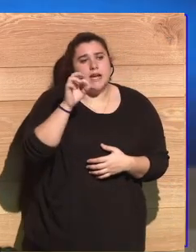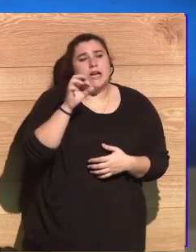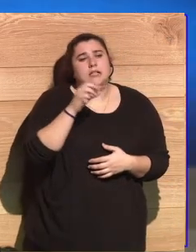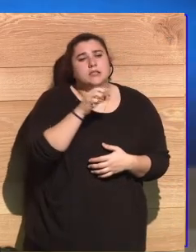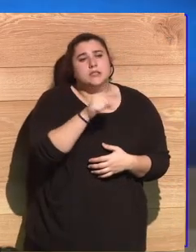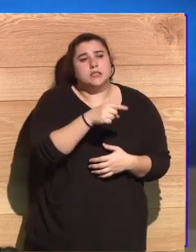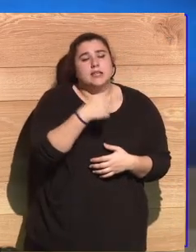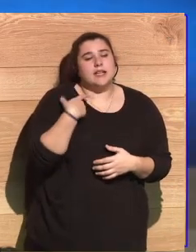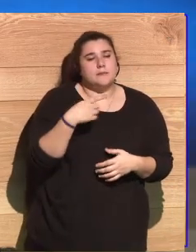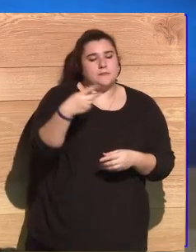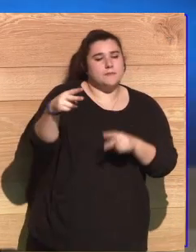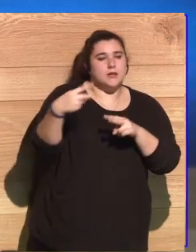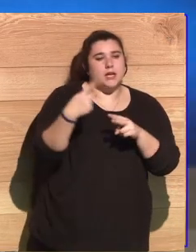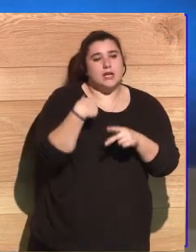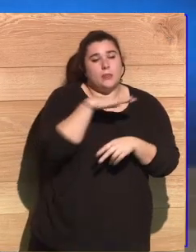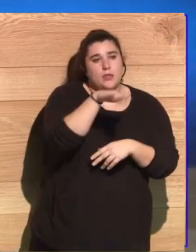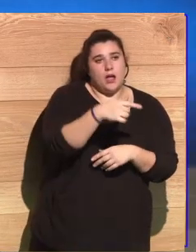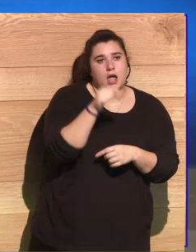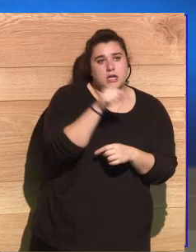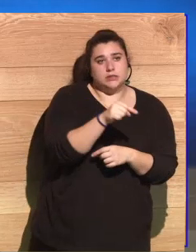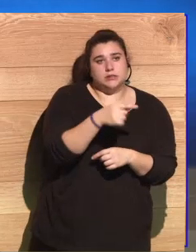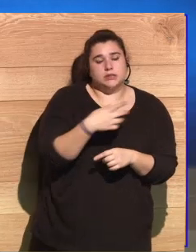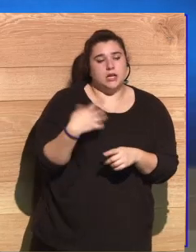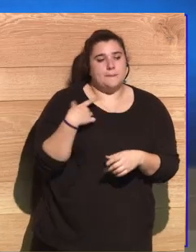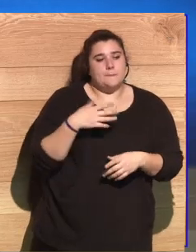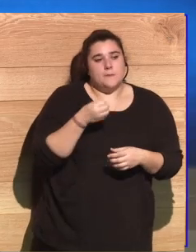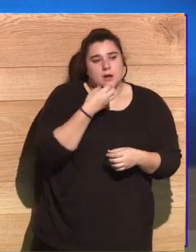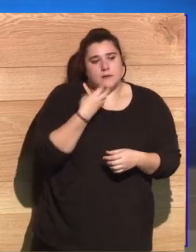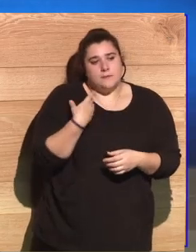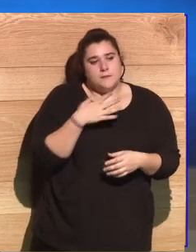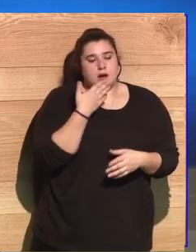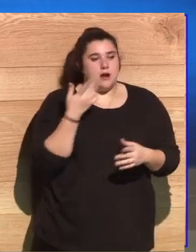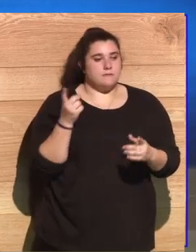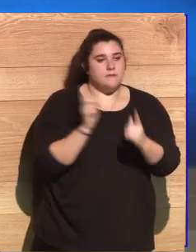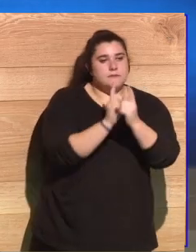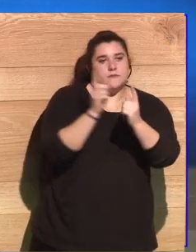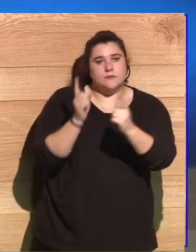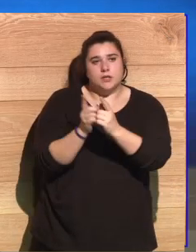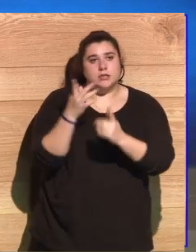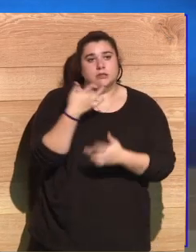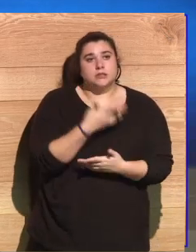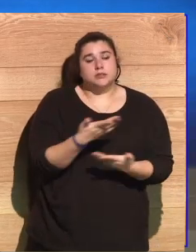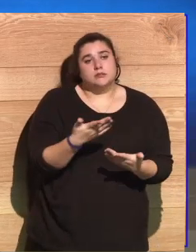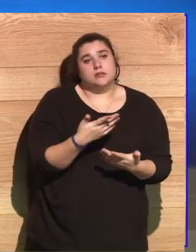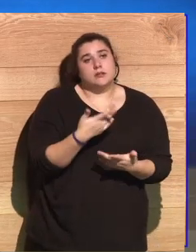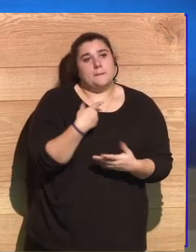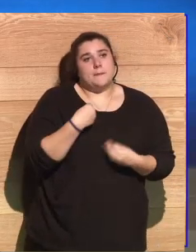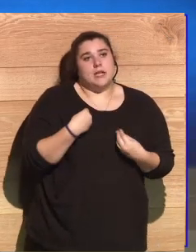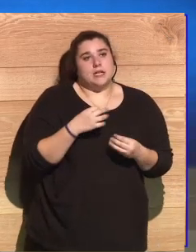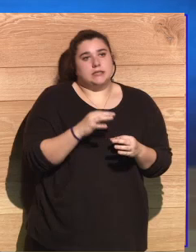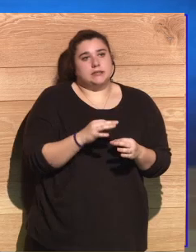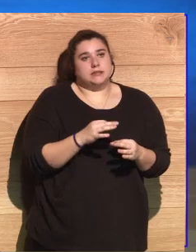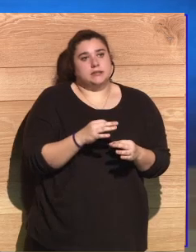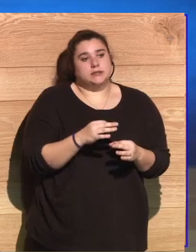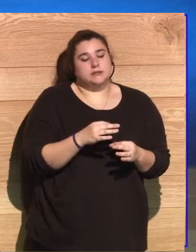felt lucky to be living on the same river where he was. But in any case, I ended up with free time, a lot of quiet time in the place